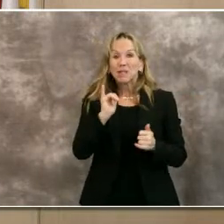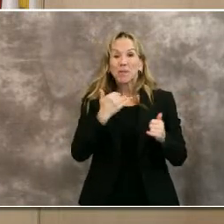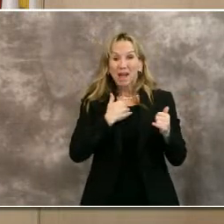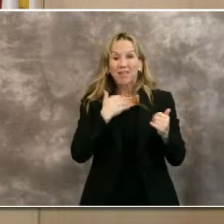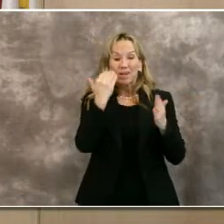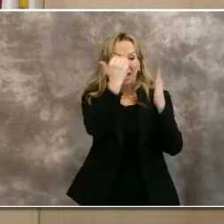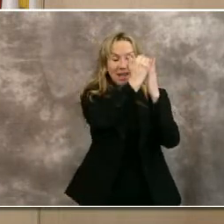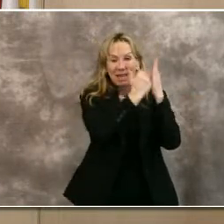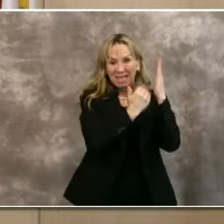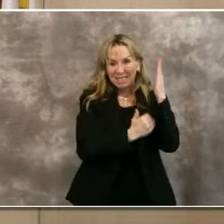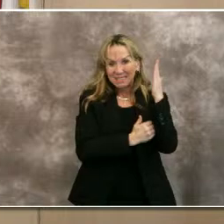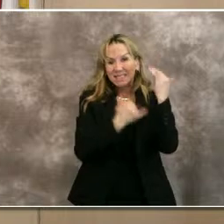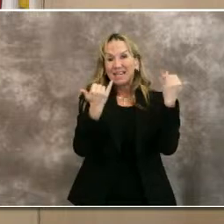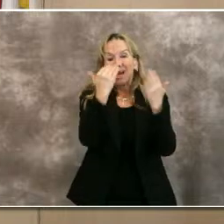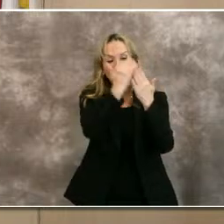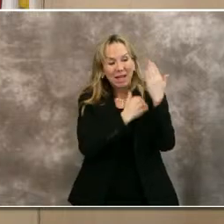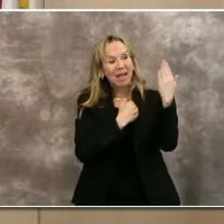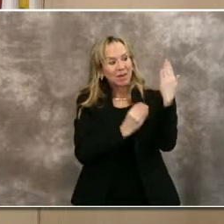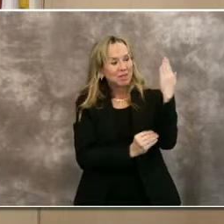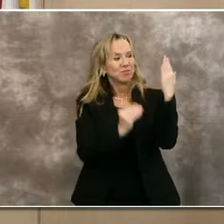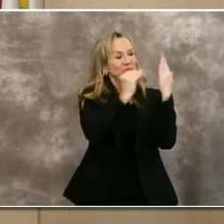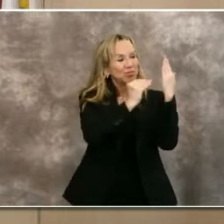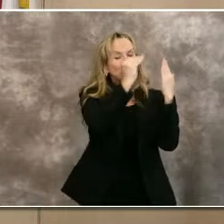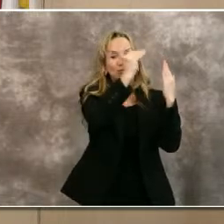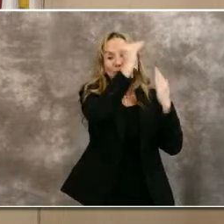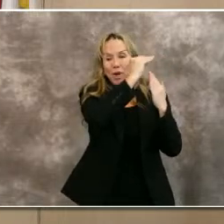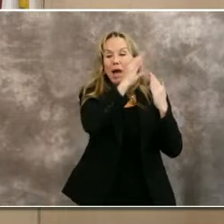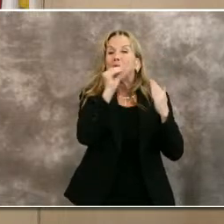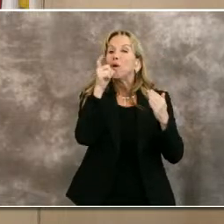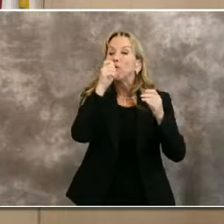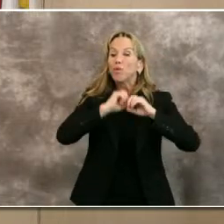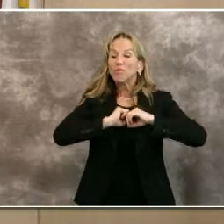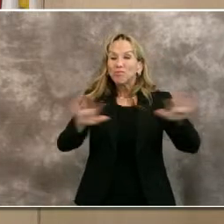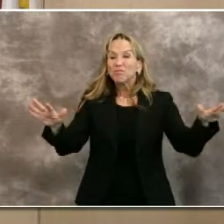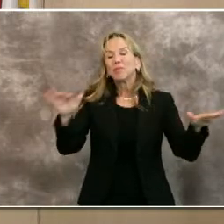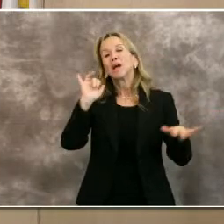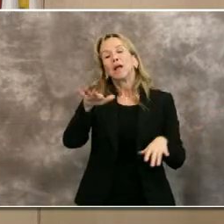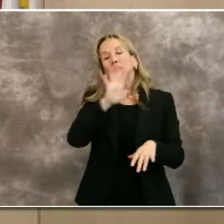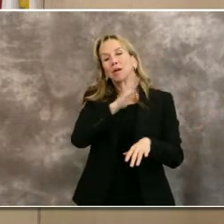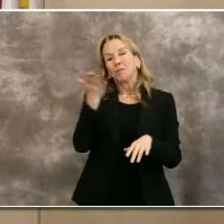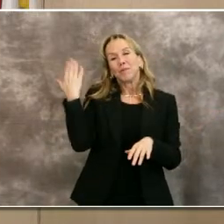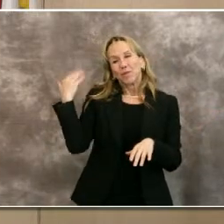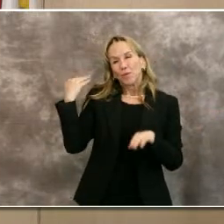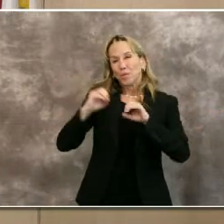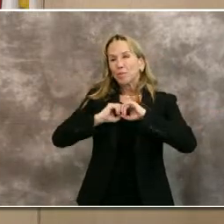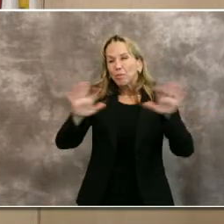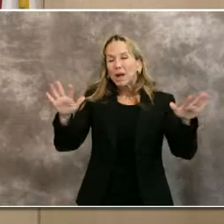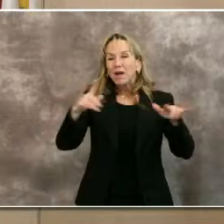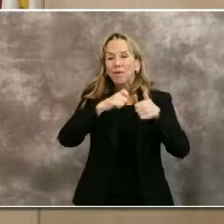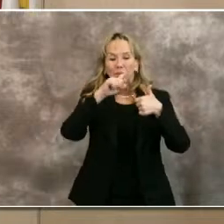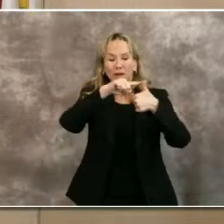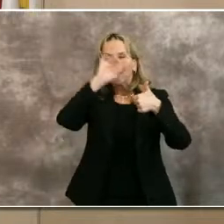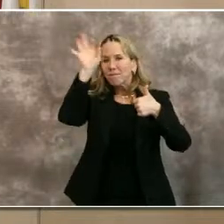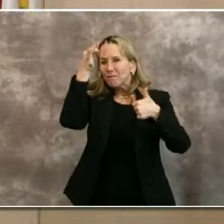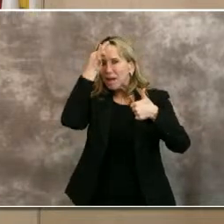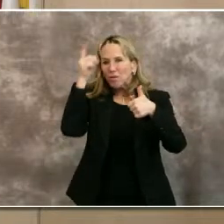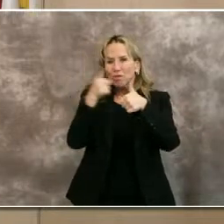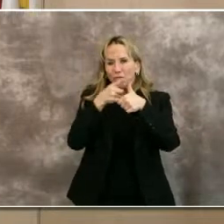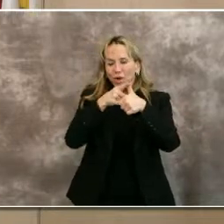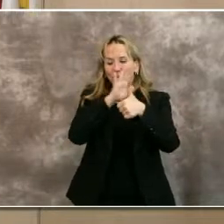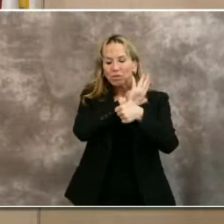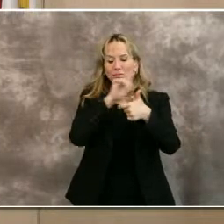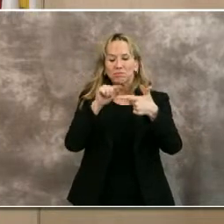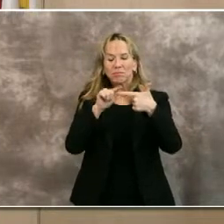list that has been disseminated in the past based on federal priorities, state priorities, and then